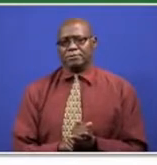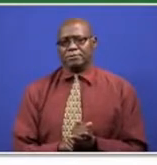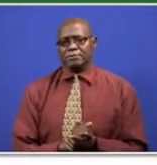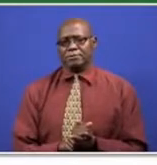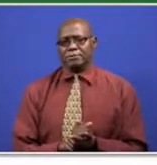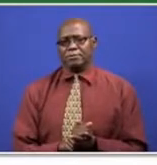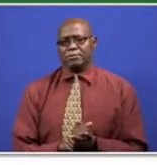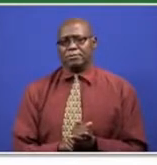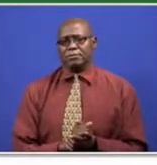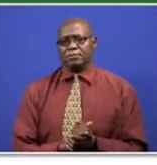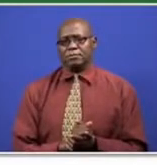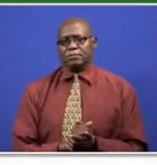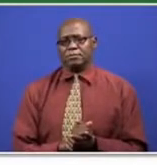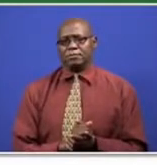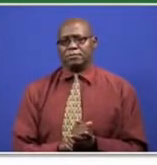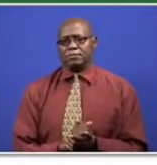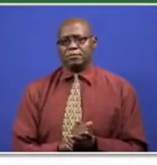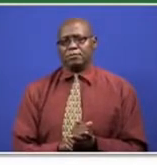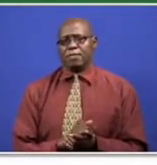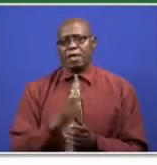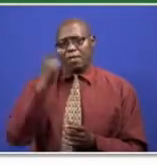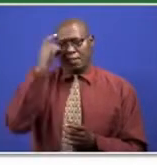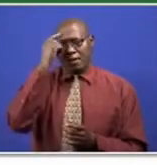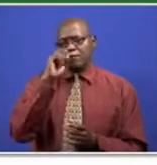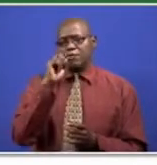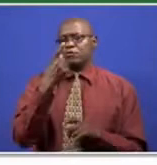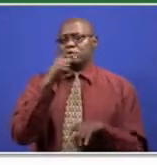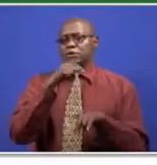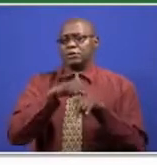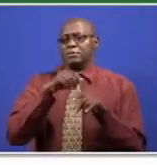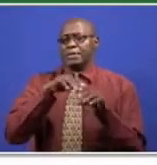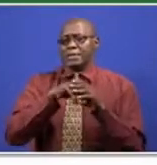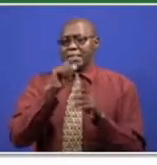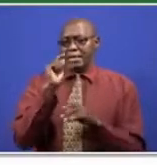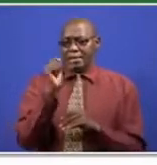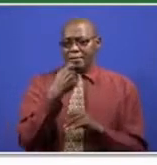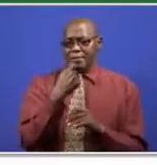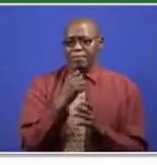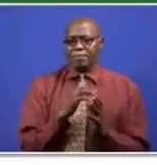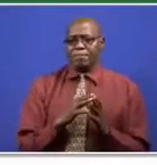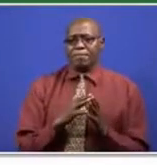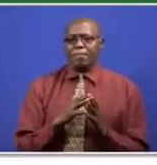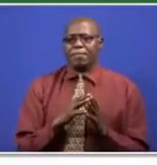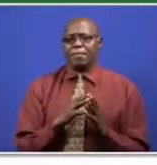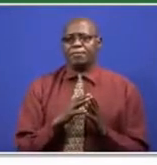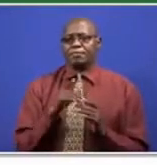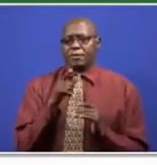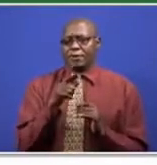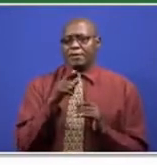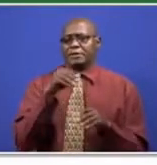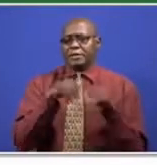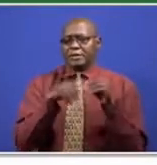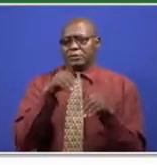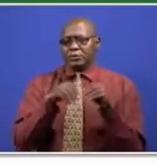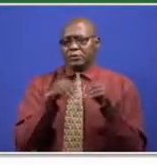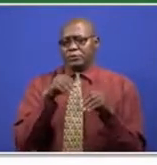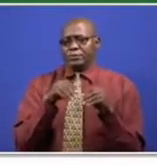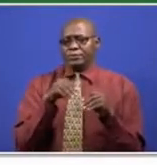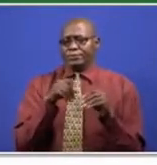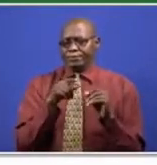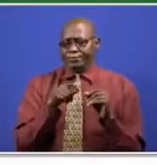And I think for the first time in Kenya, this election